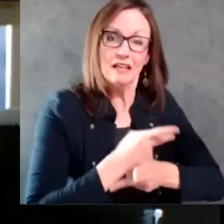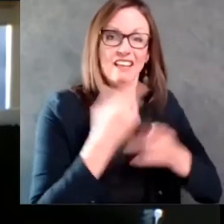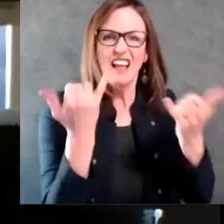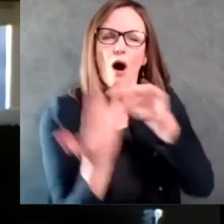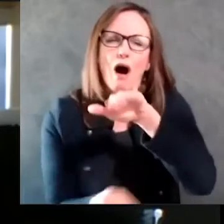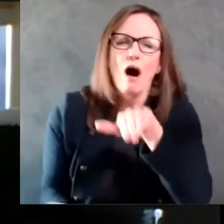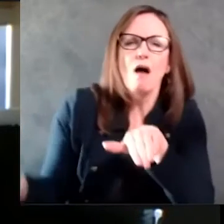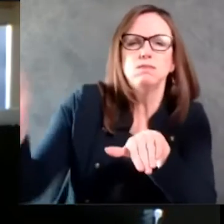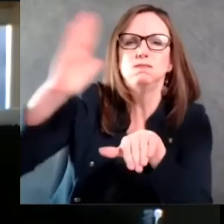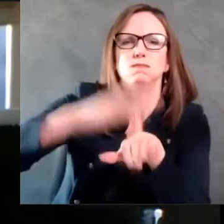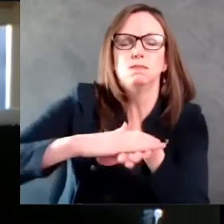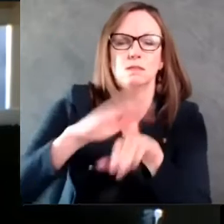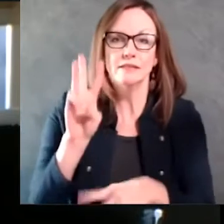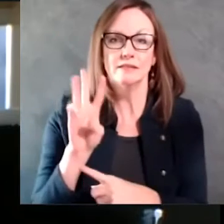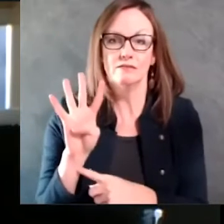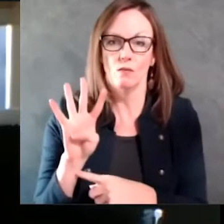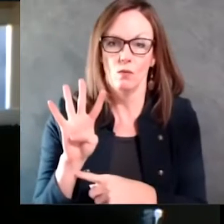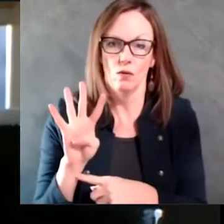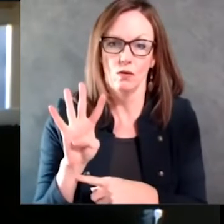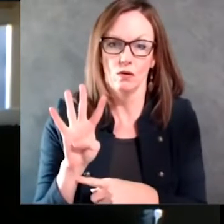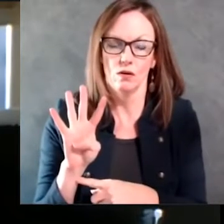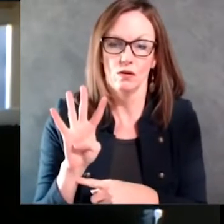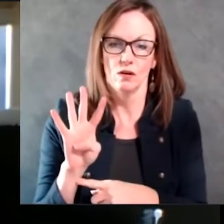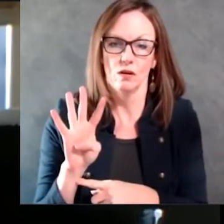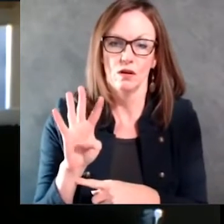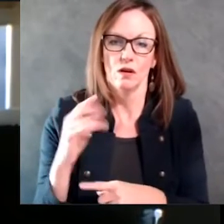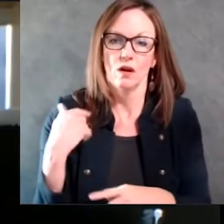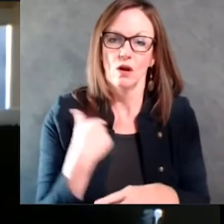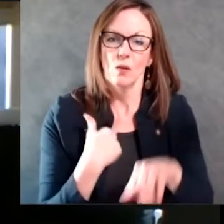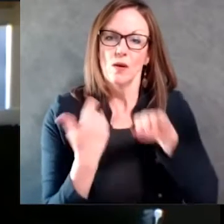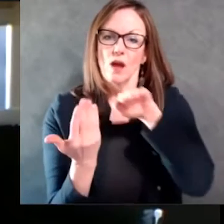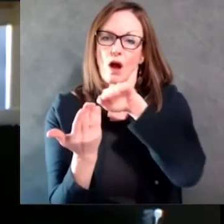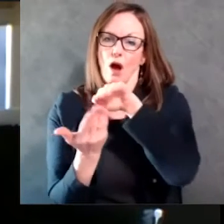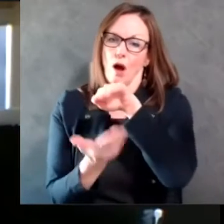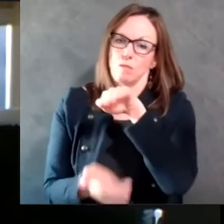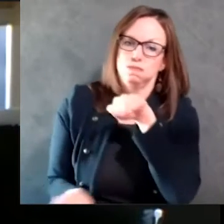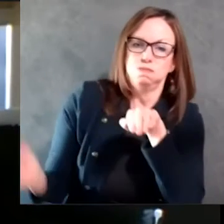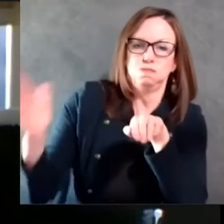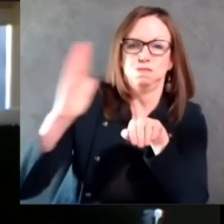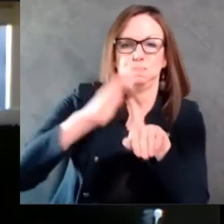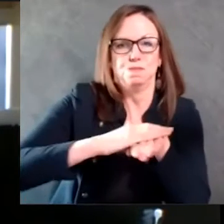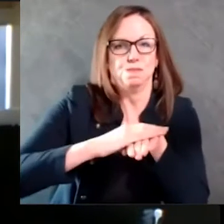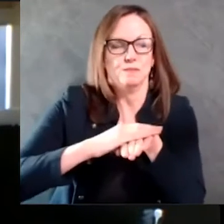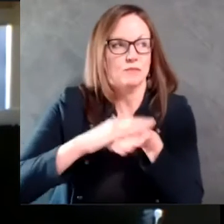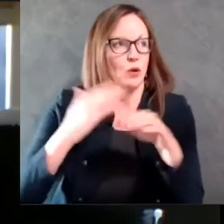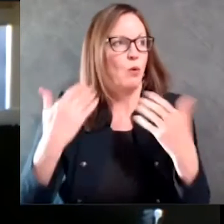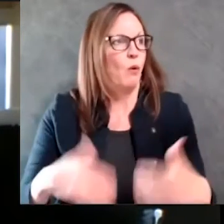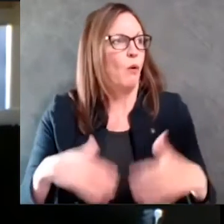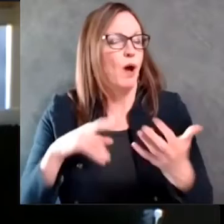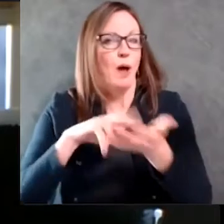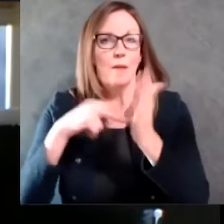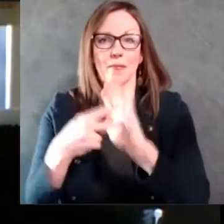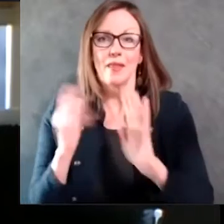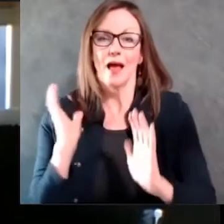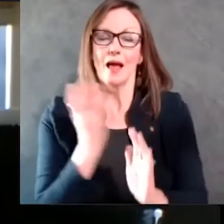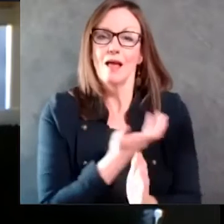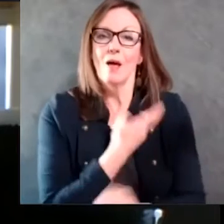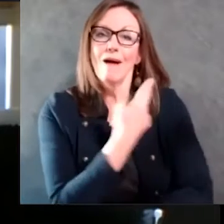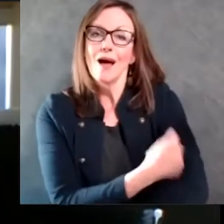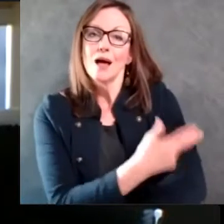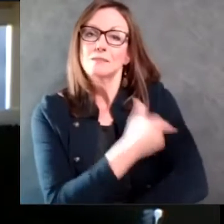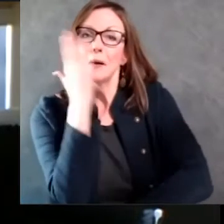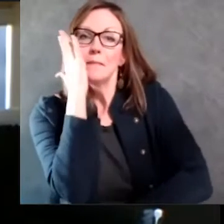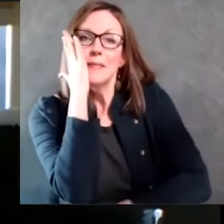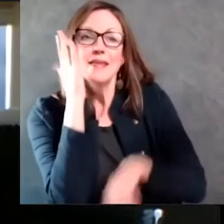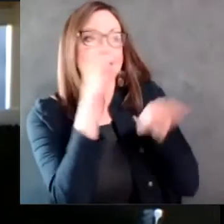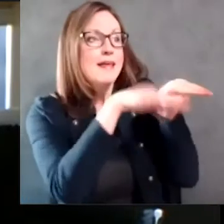work. And it is not because they're getting infected while they are at work. It is because after a